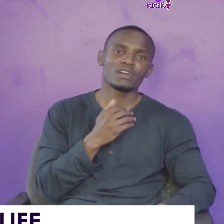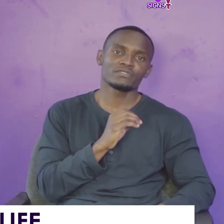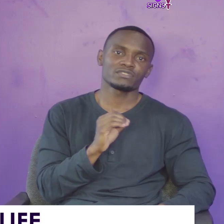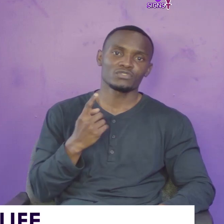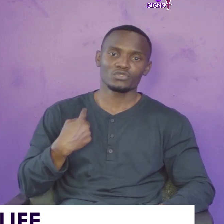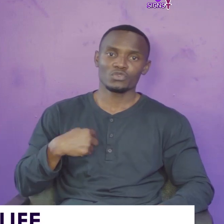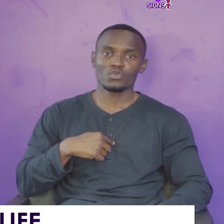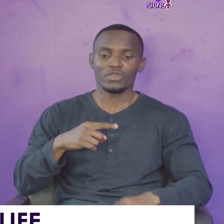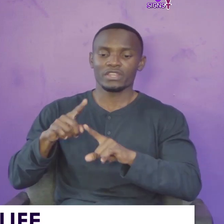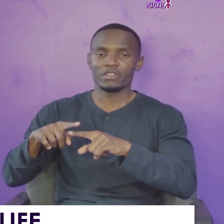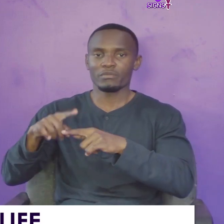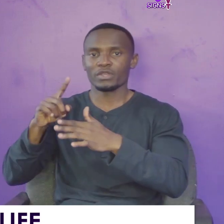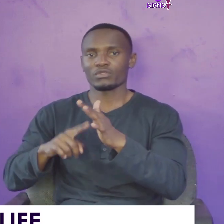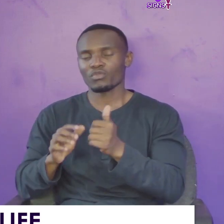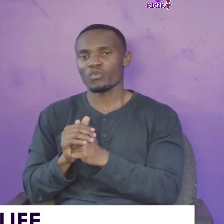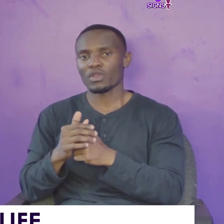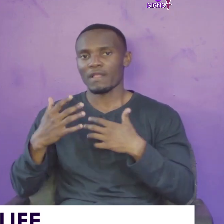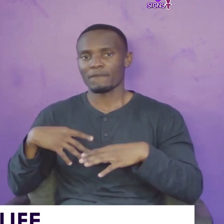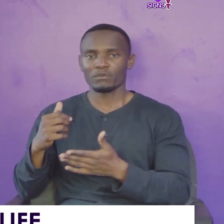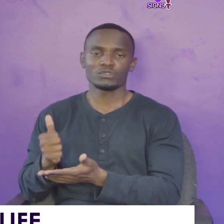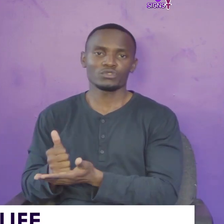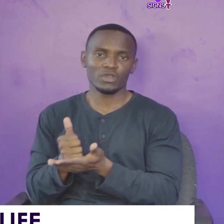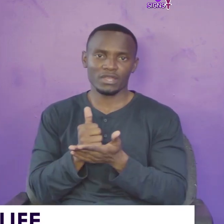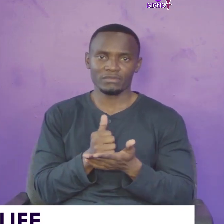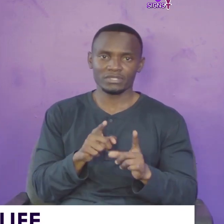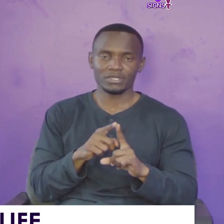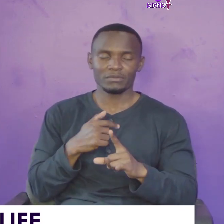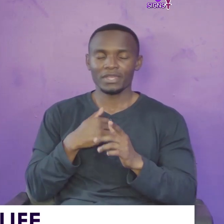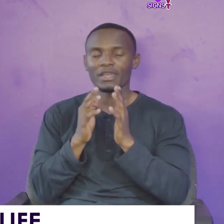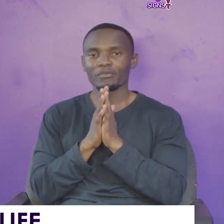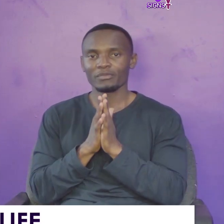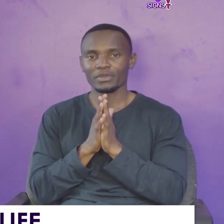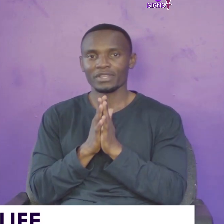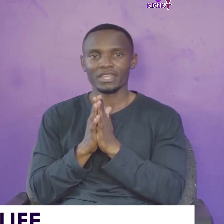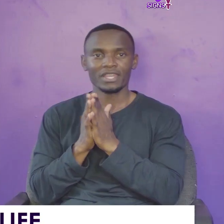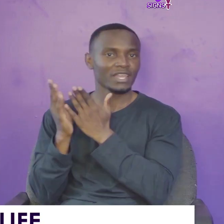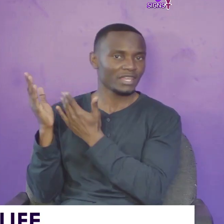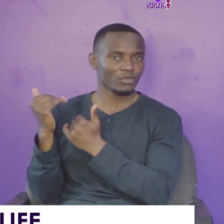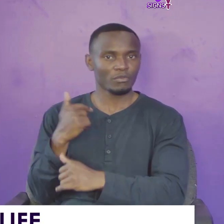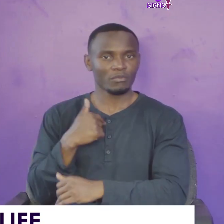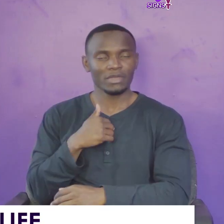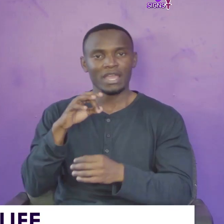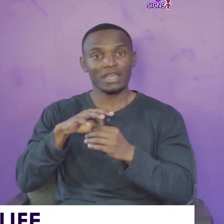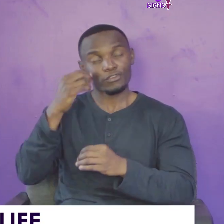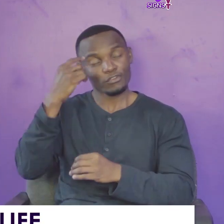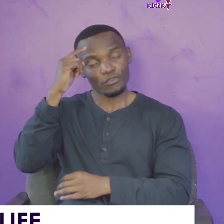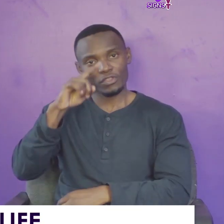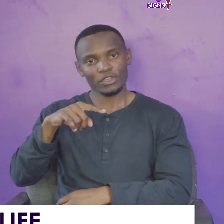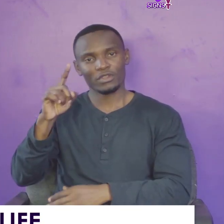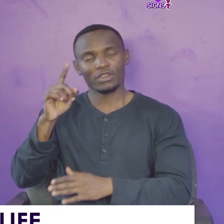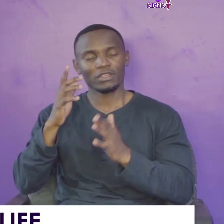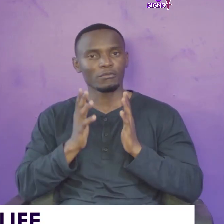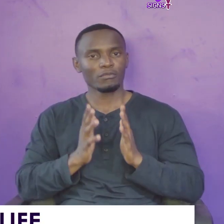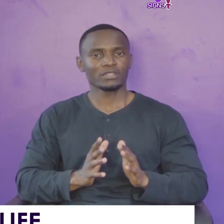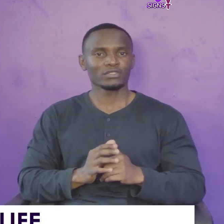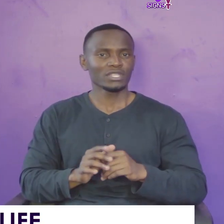our assistants. I pray and hope that I've been voting for the correct person. I pray so. I sometimes